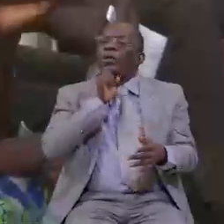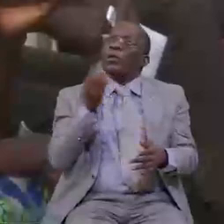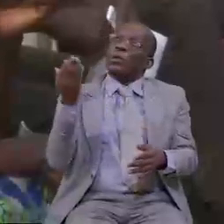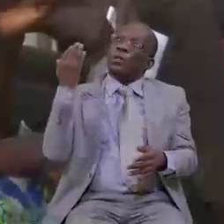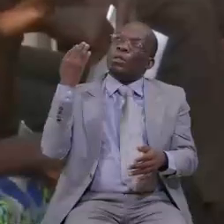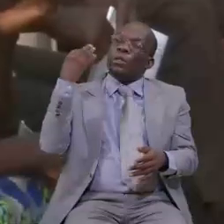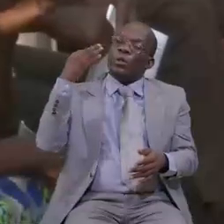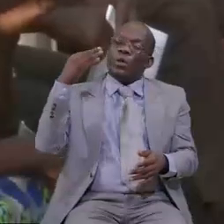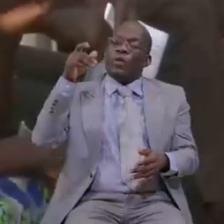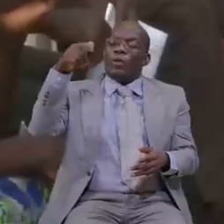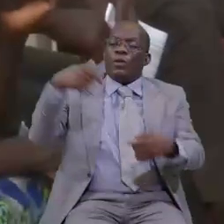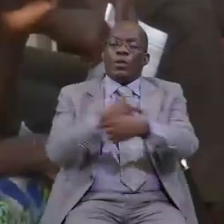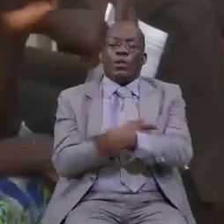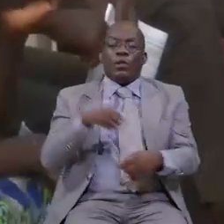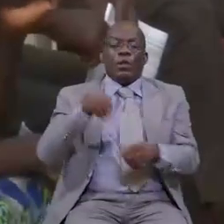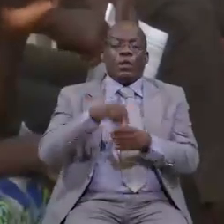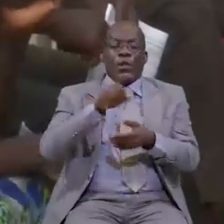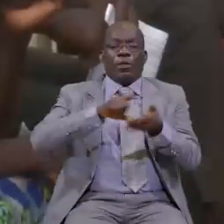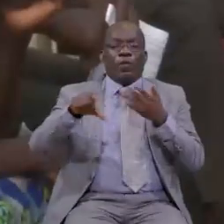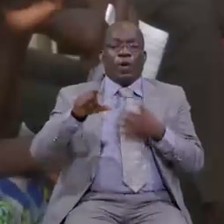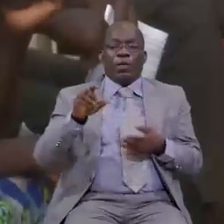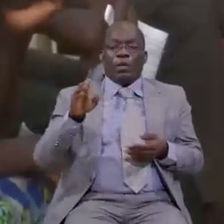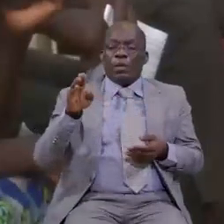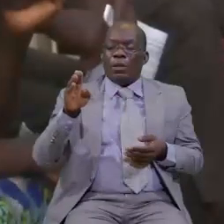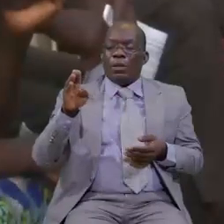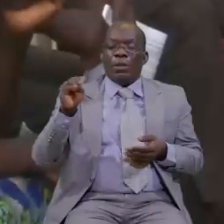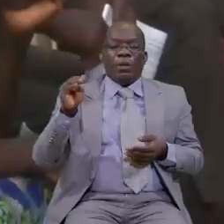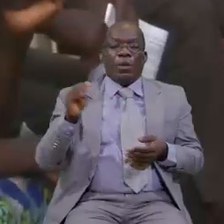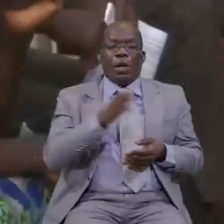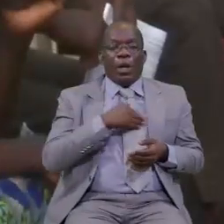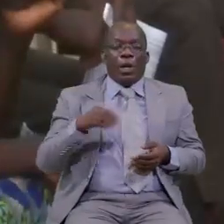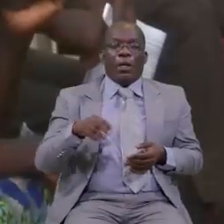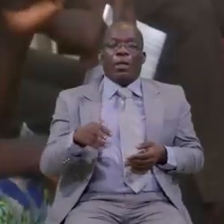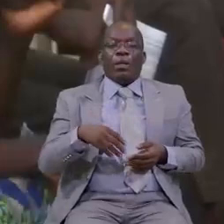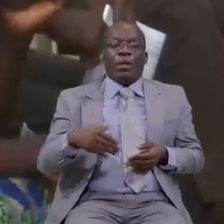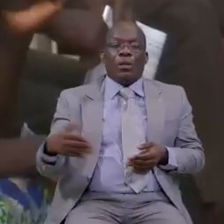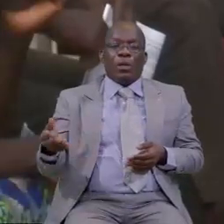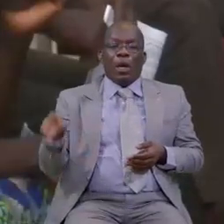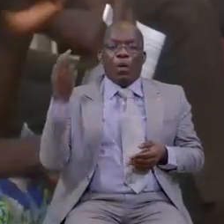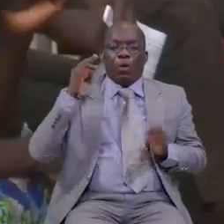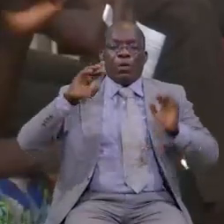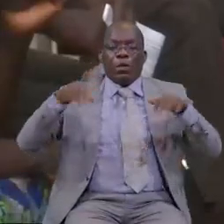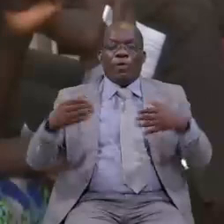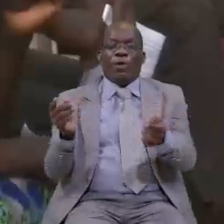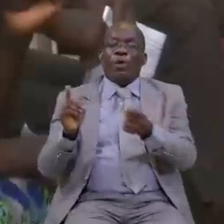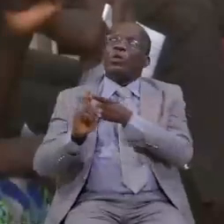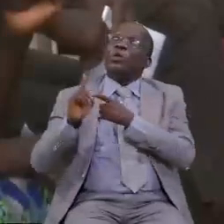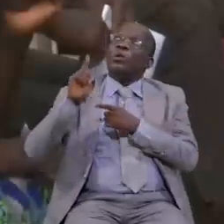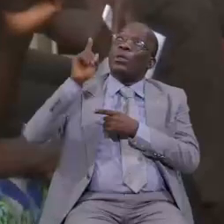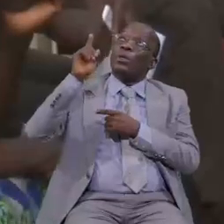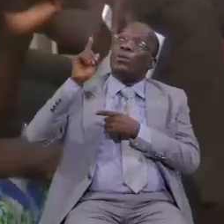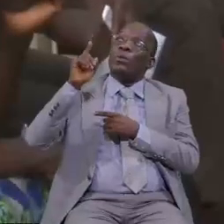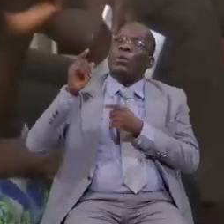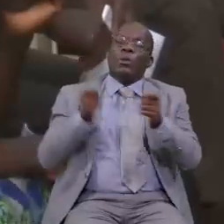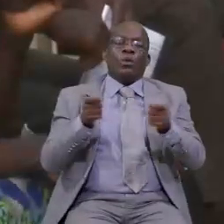In verse 14, and there was given him dominion and glory and